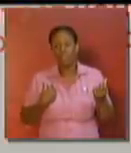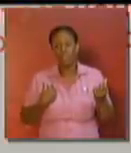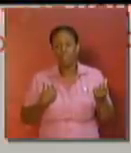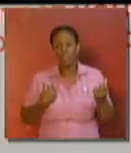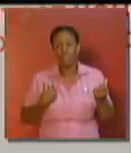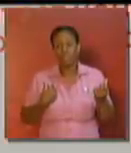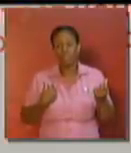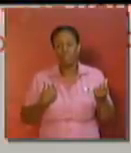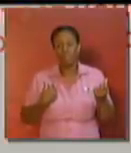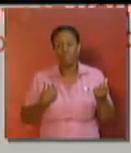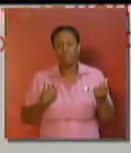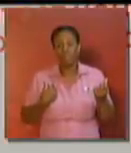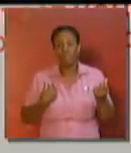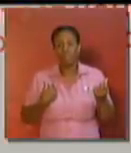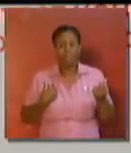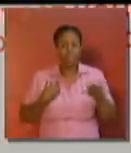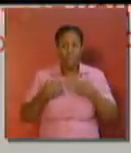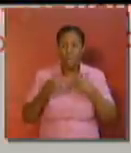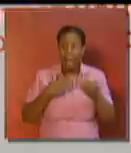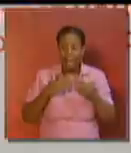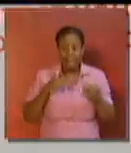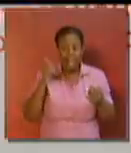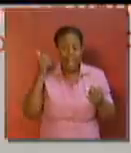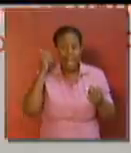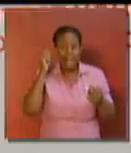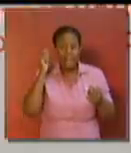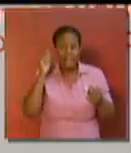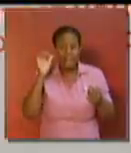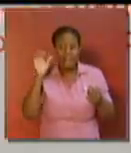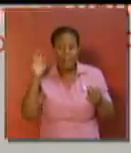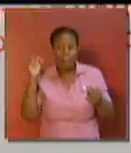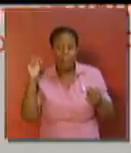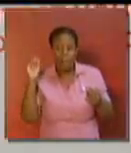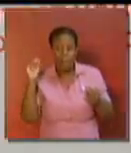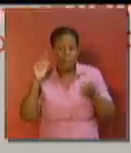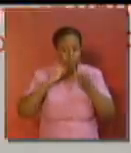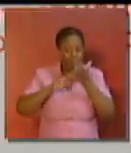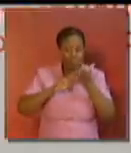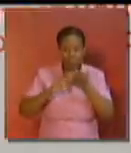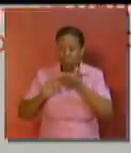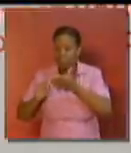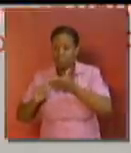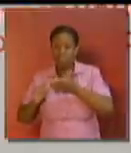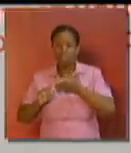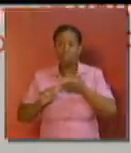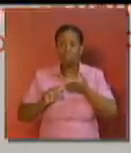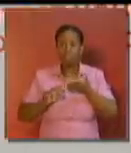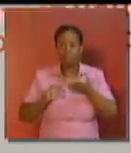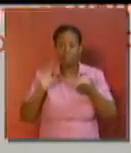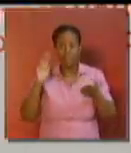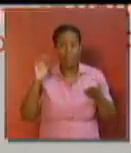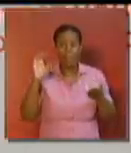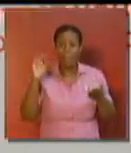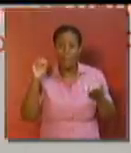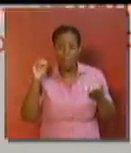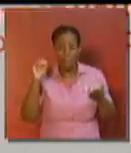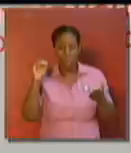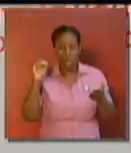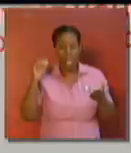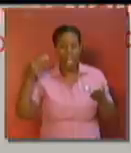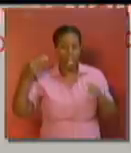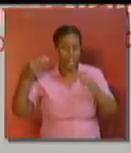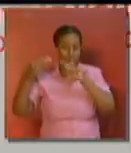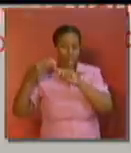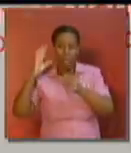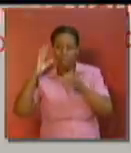daily checks that the CMOSH will do, advise your county medical officer of health, or if it's even more severe than that, you can call